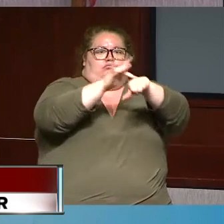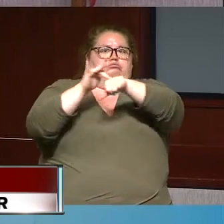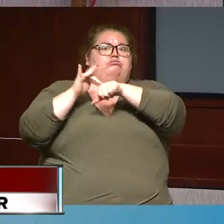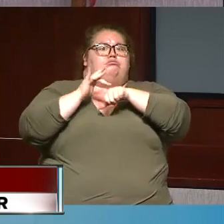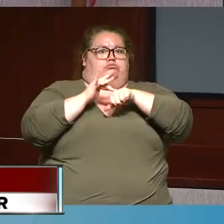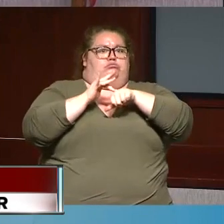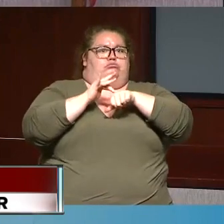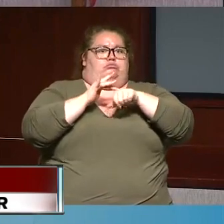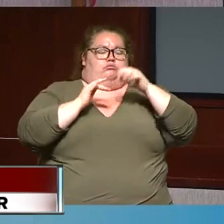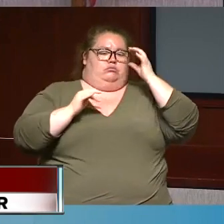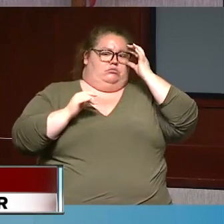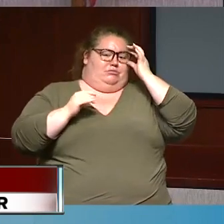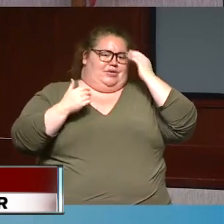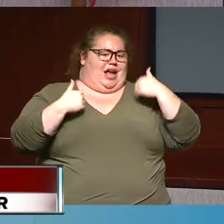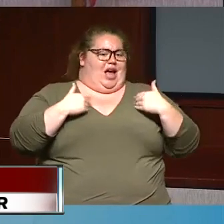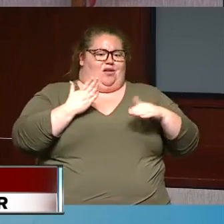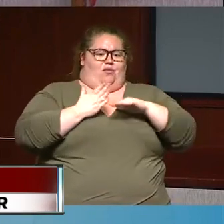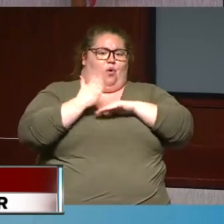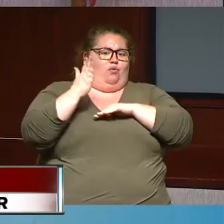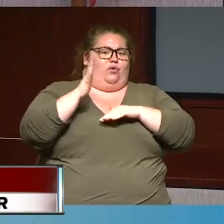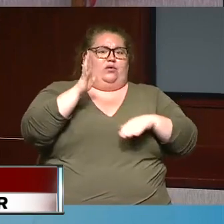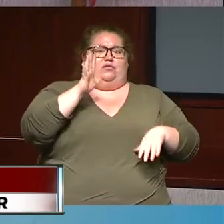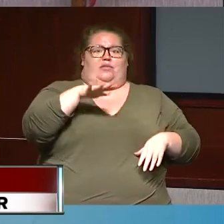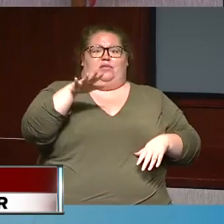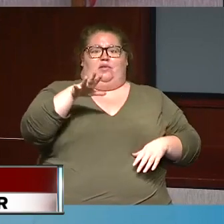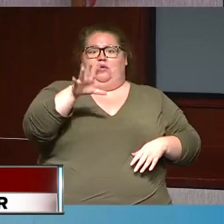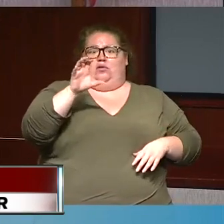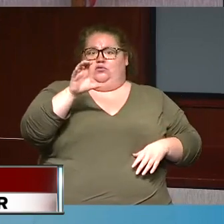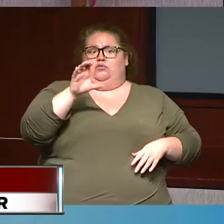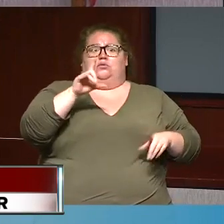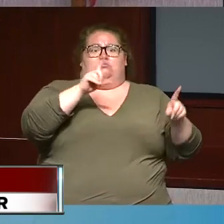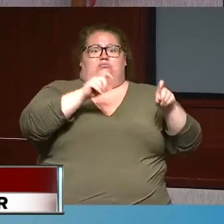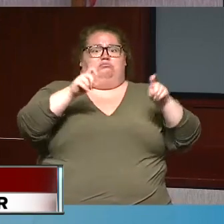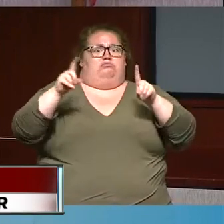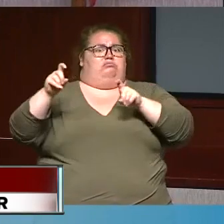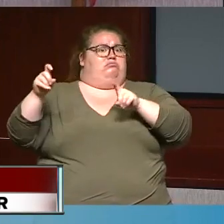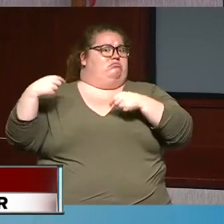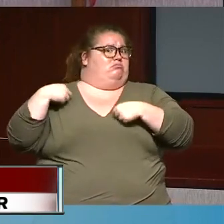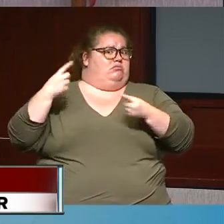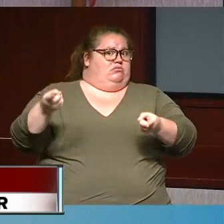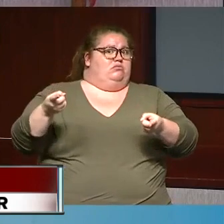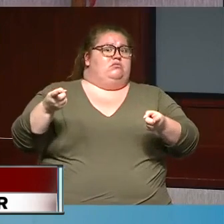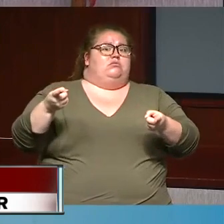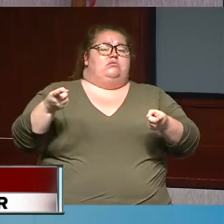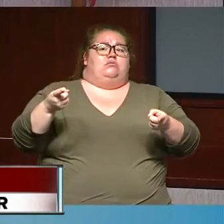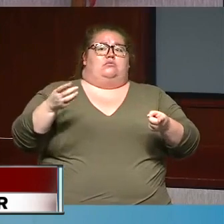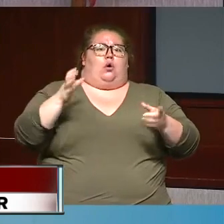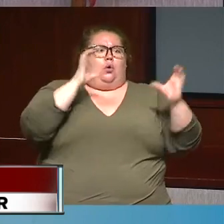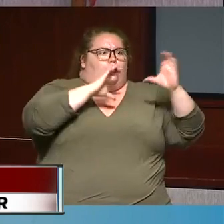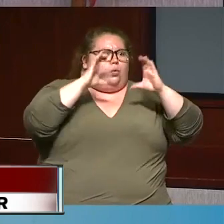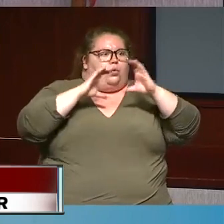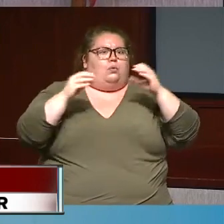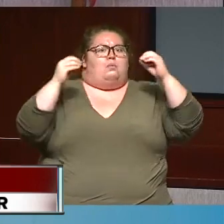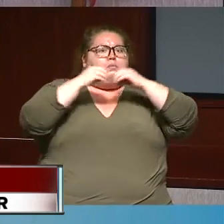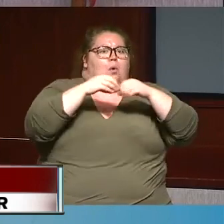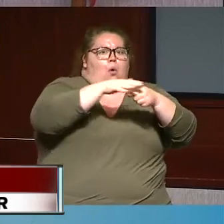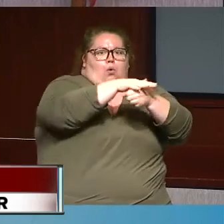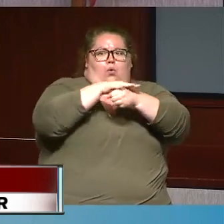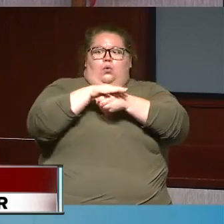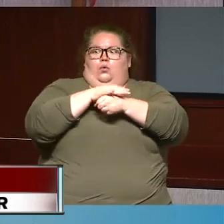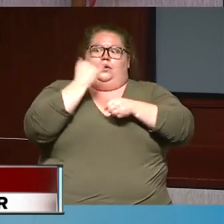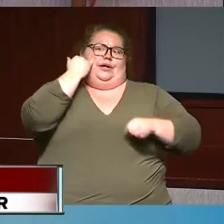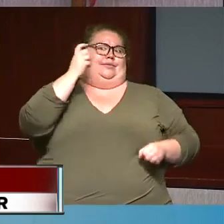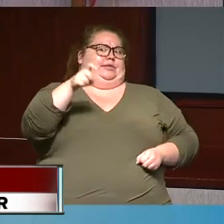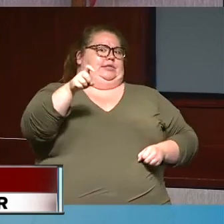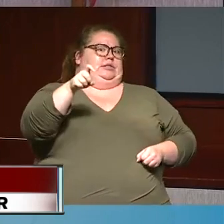currently conducted over 5,500 tests at those sites and continue to look for additional sites as necessary as